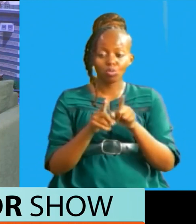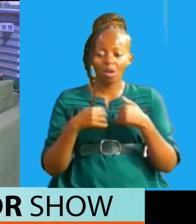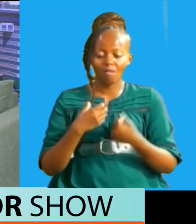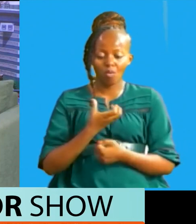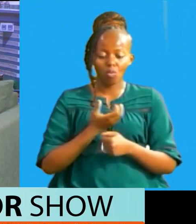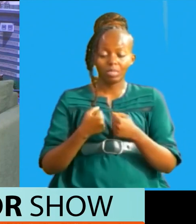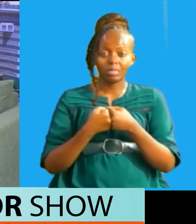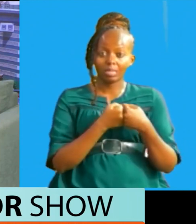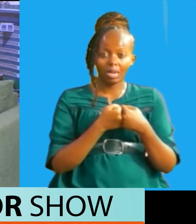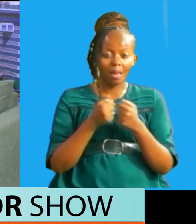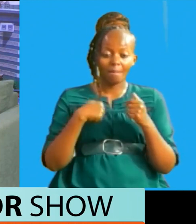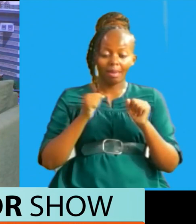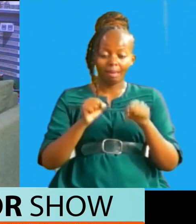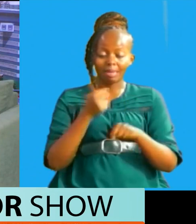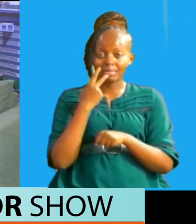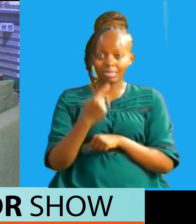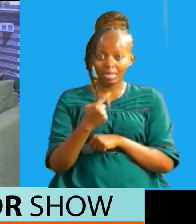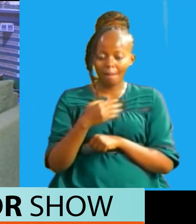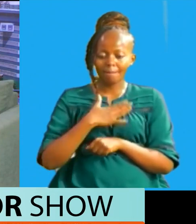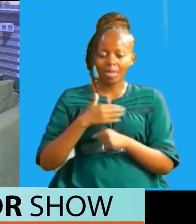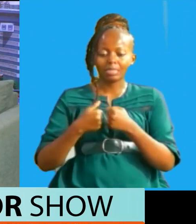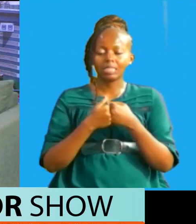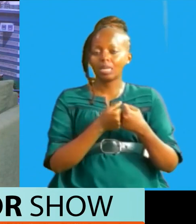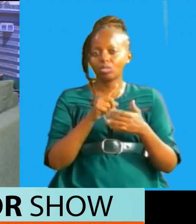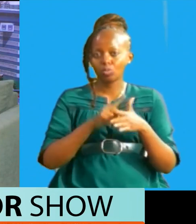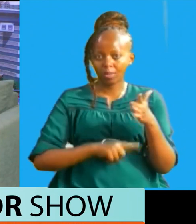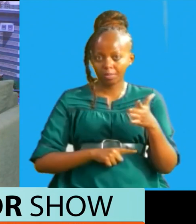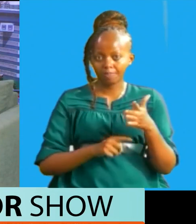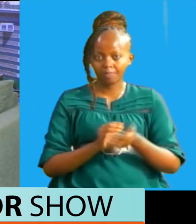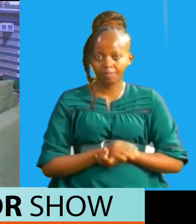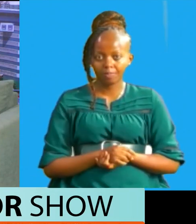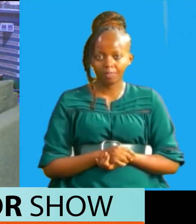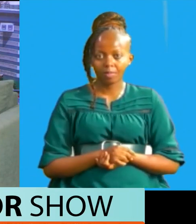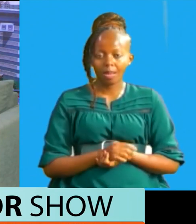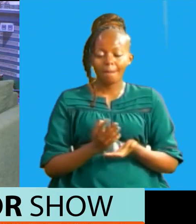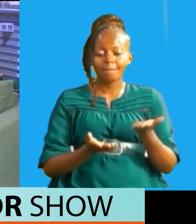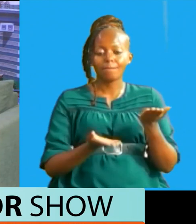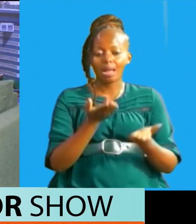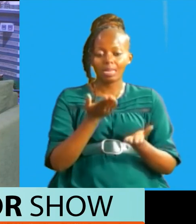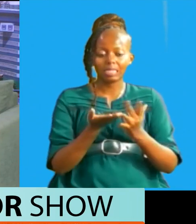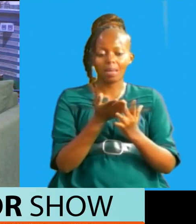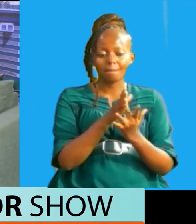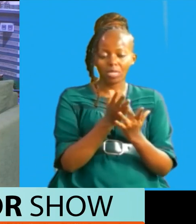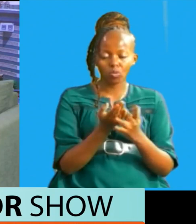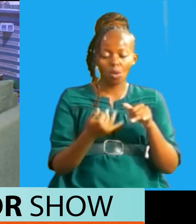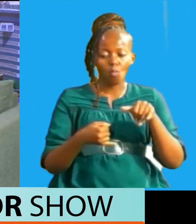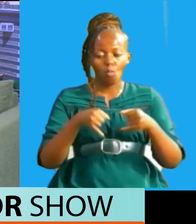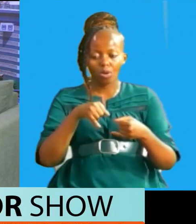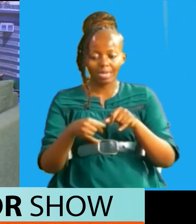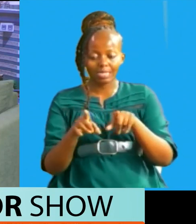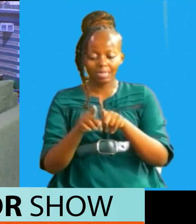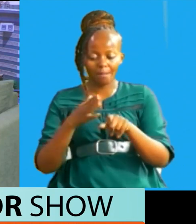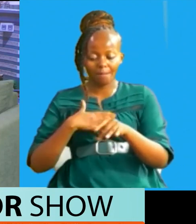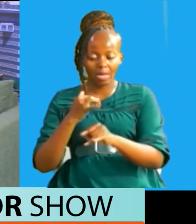challenges. I can say for me, my challenge has been balancing between modeling and my